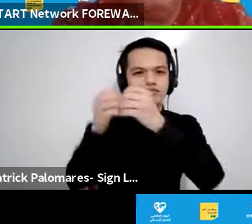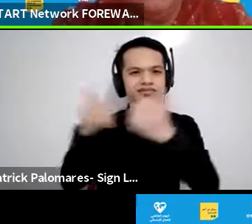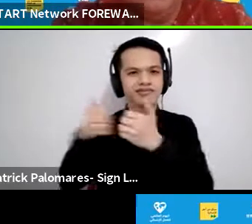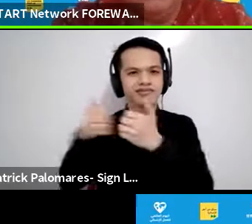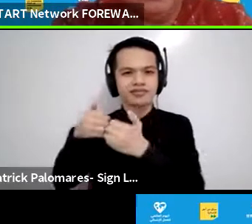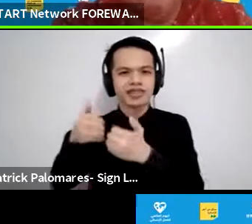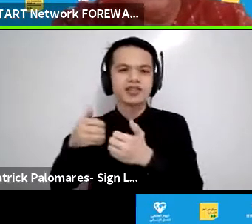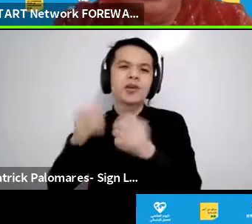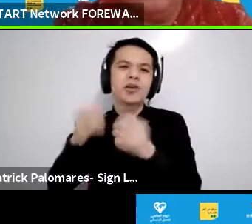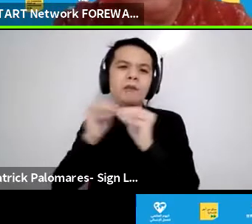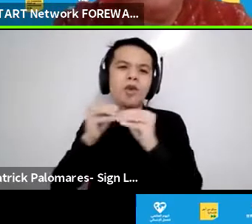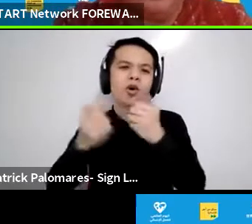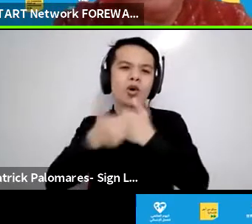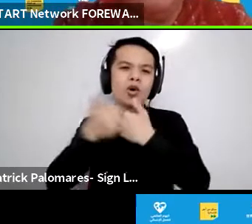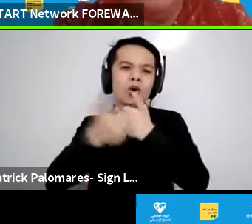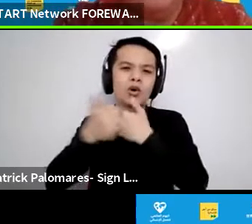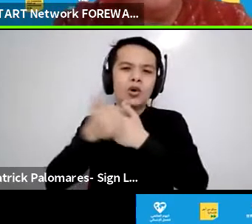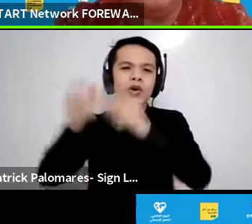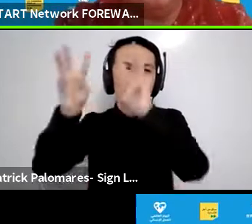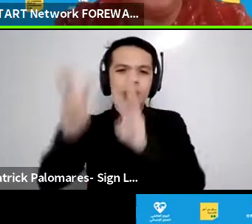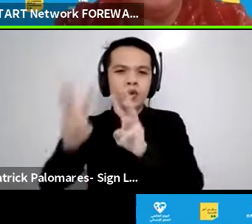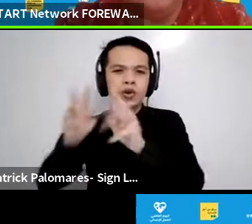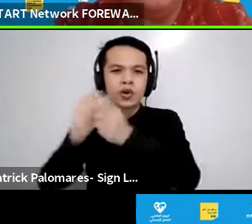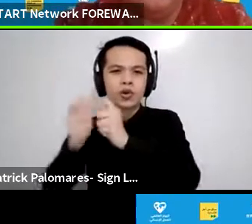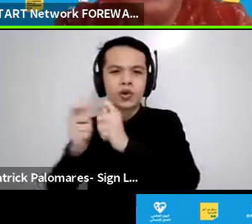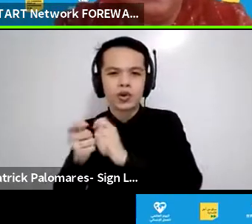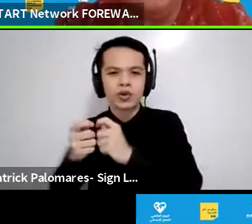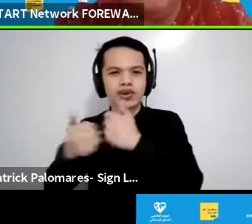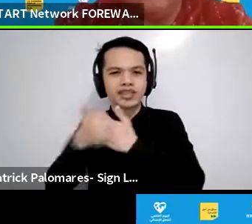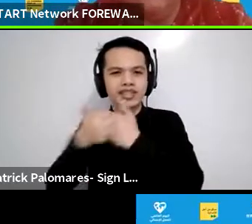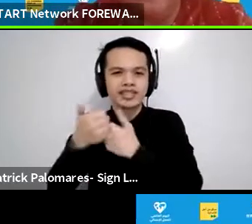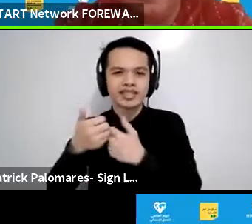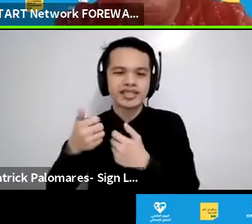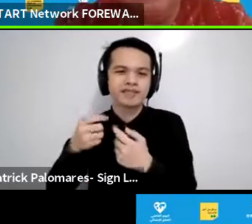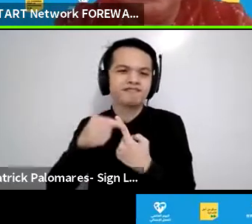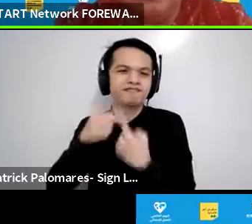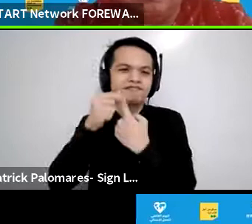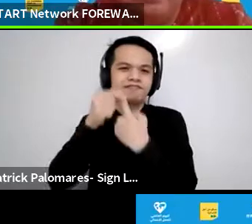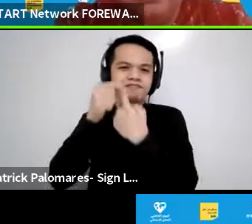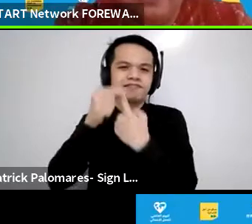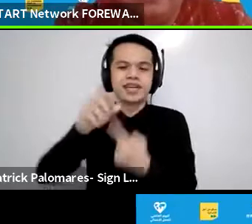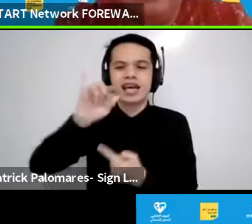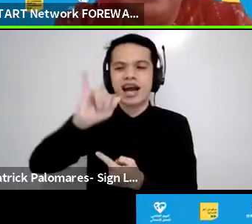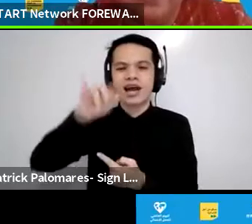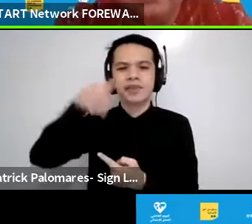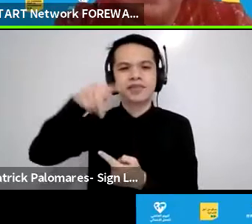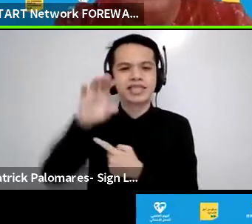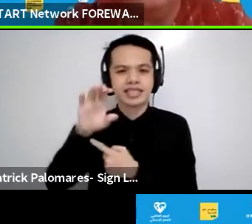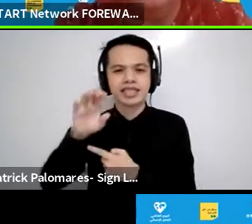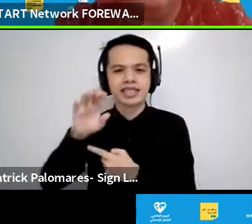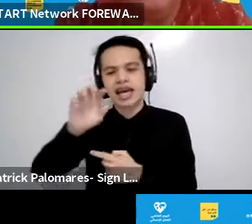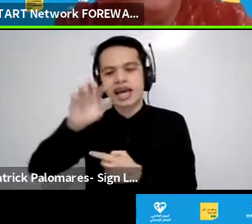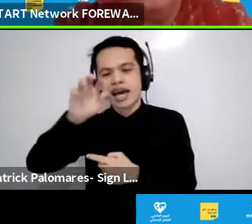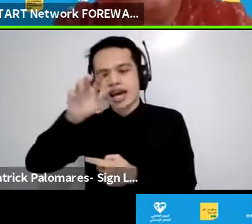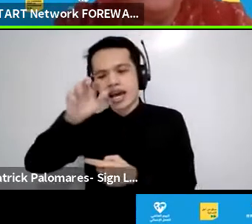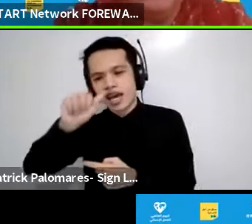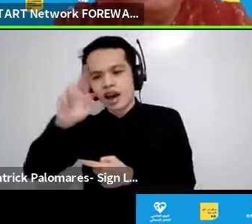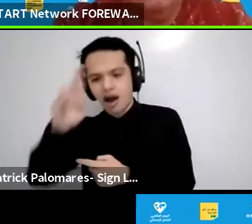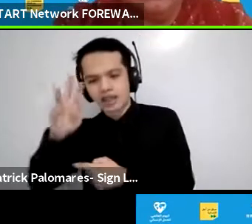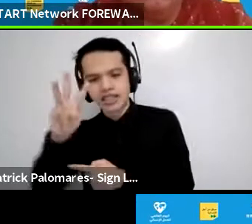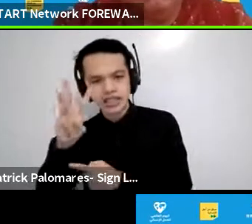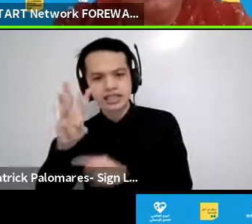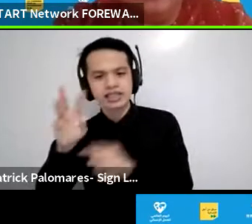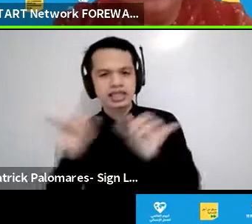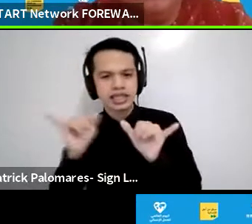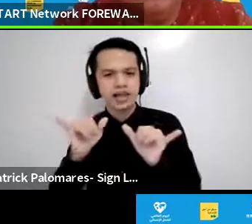to the climate change. It's especially in the light of the IPCC report AR6 and the